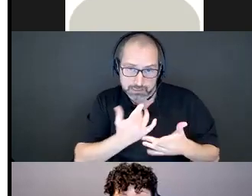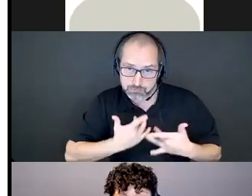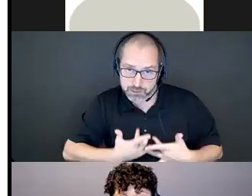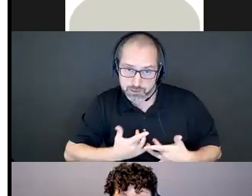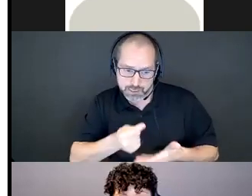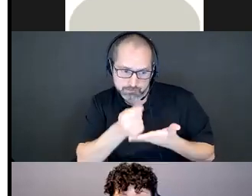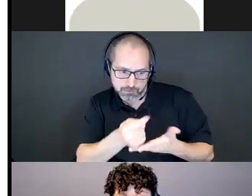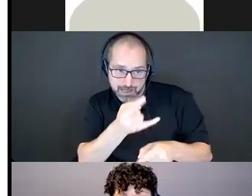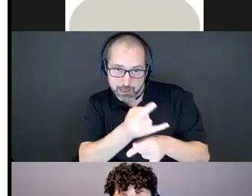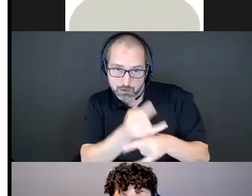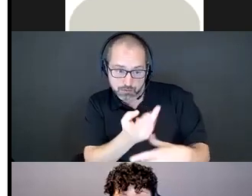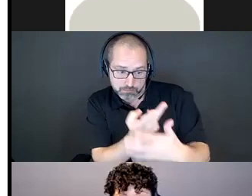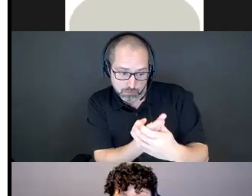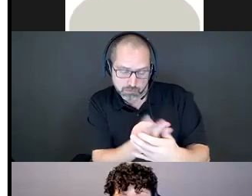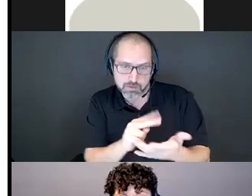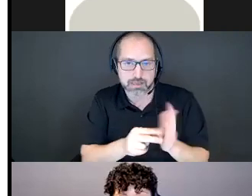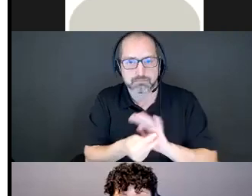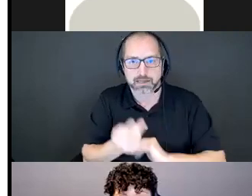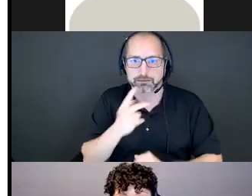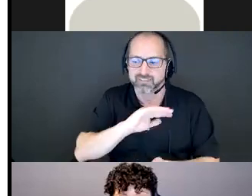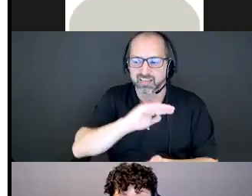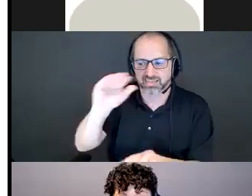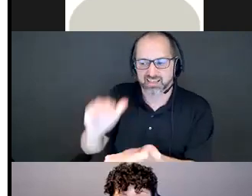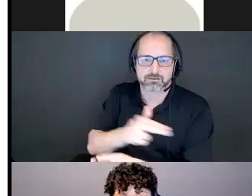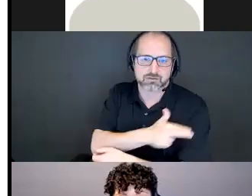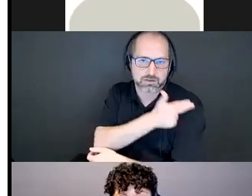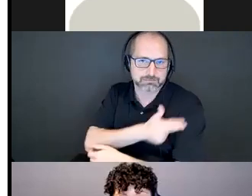reductions in psychiatric hospital stays.